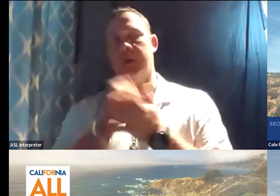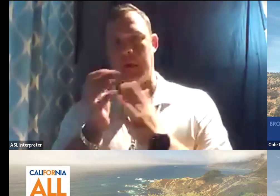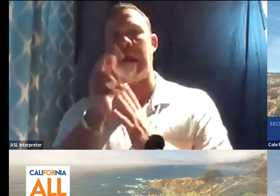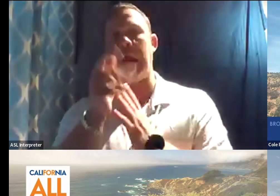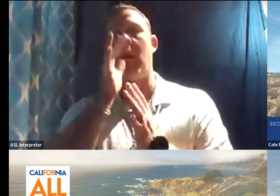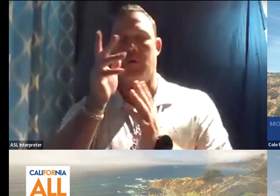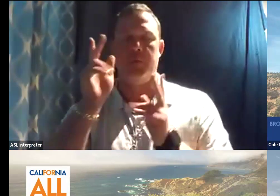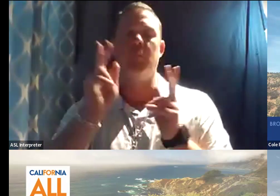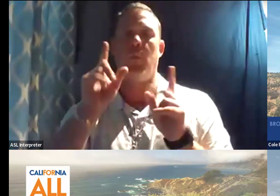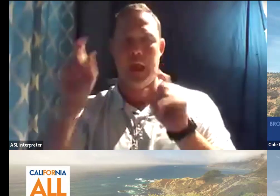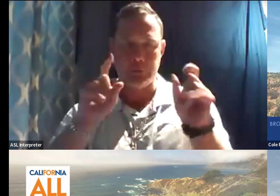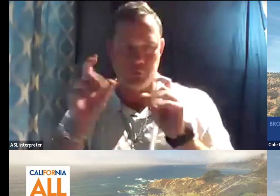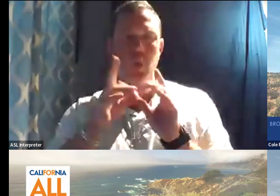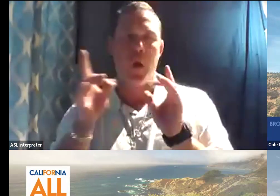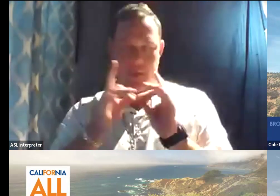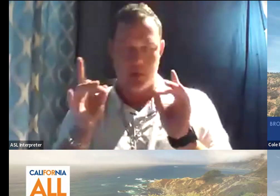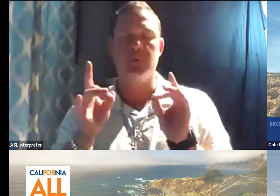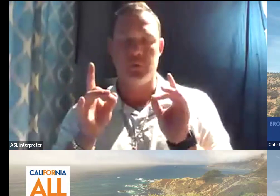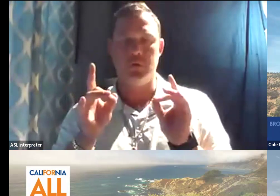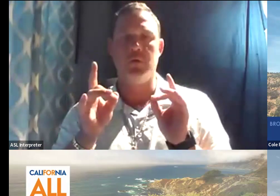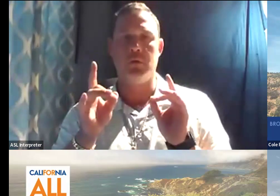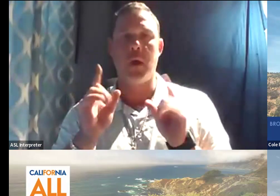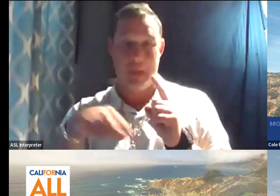be formally asked to comment on will have